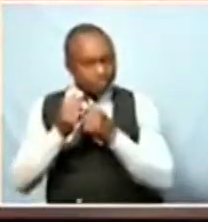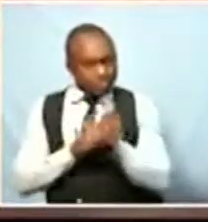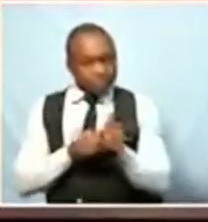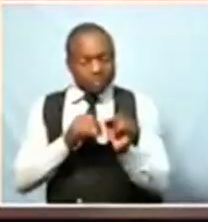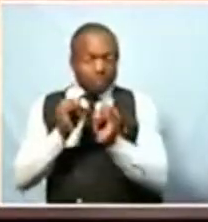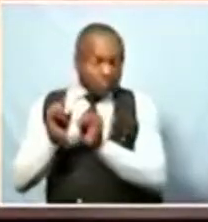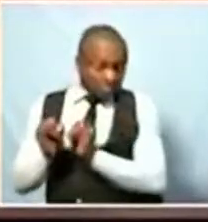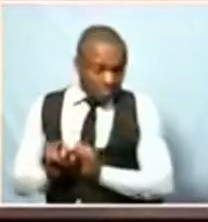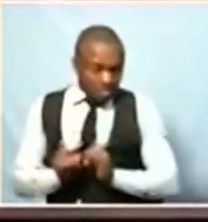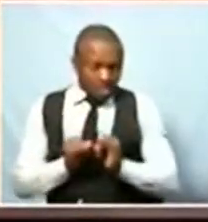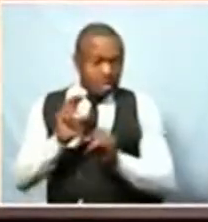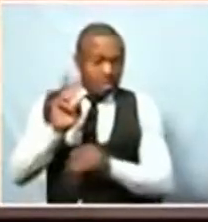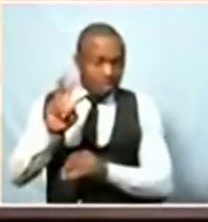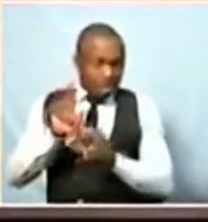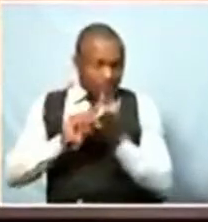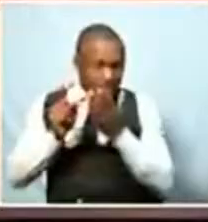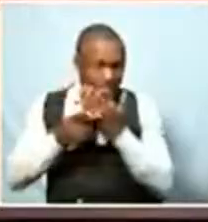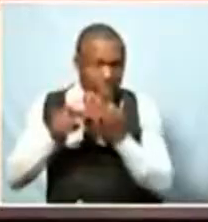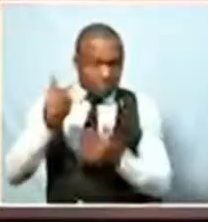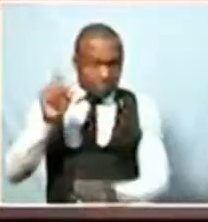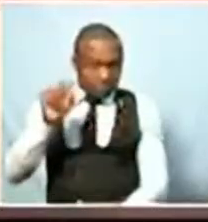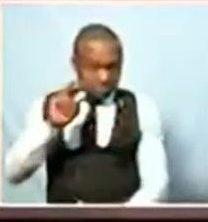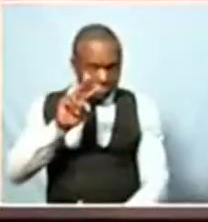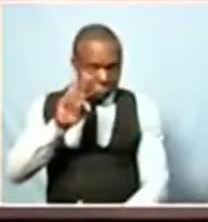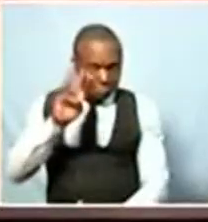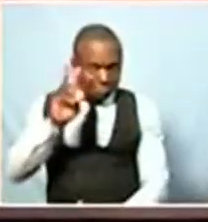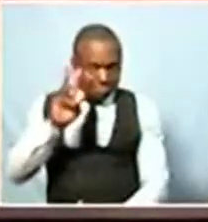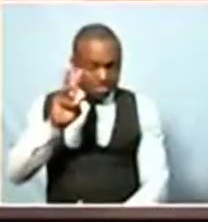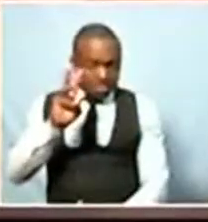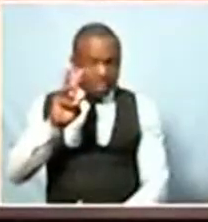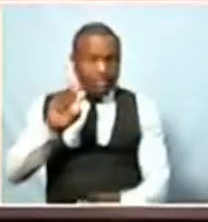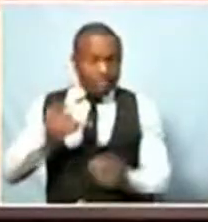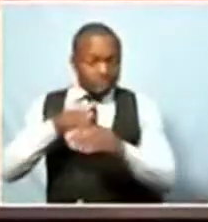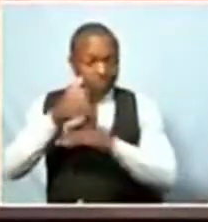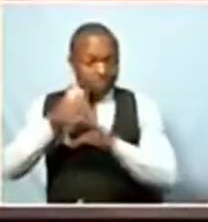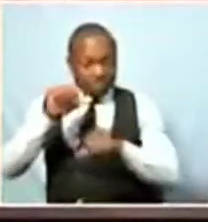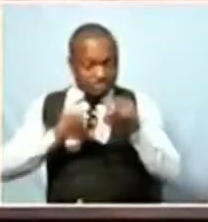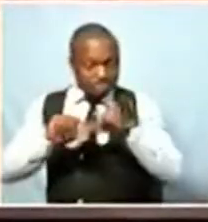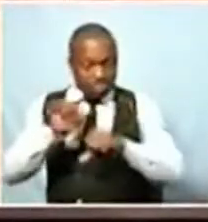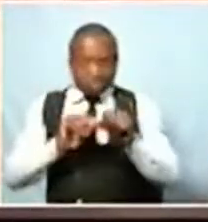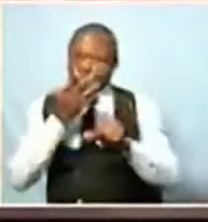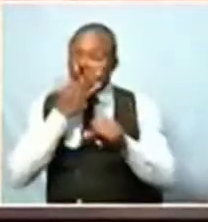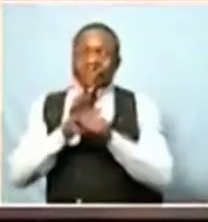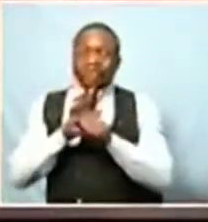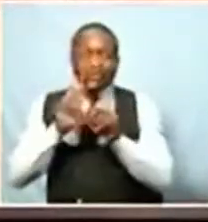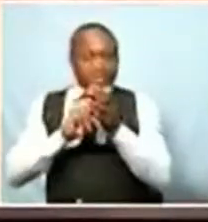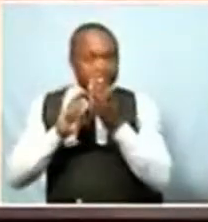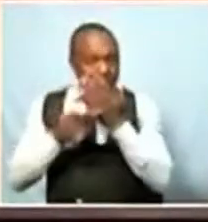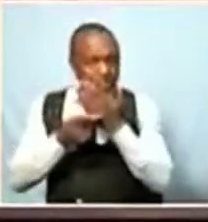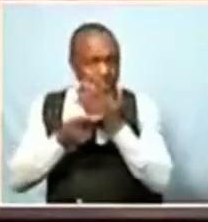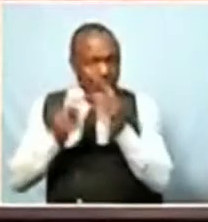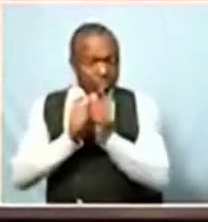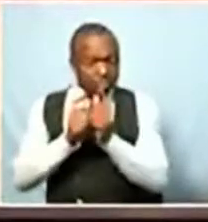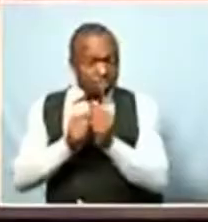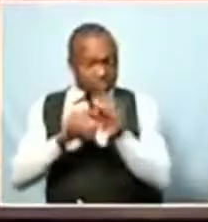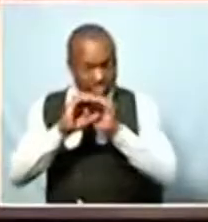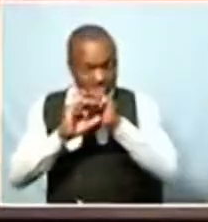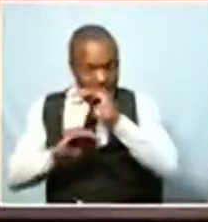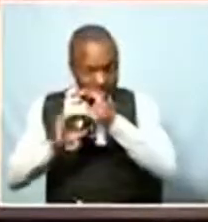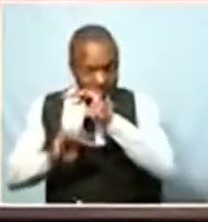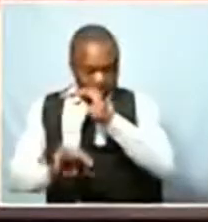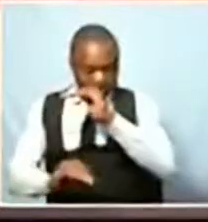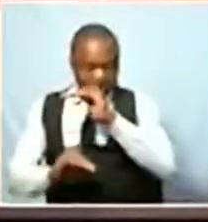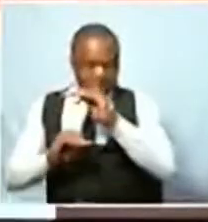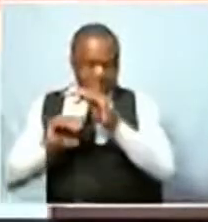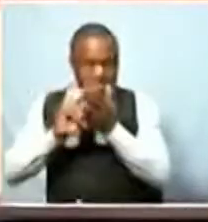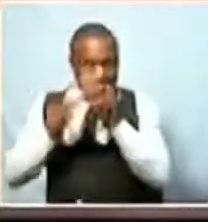2 programs in 2026. The External Audit and Assurance Program, with those sub-programs that